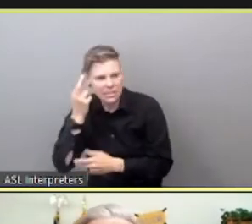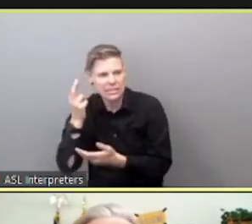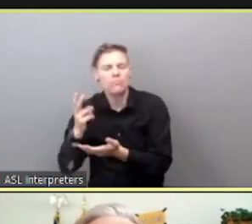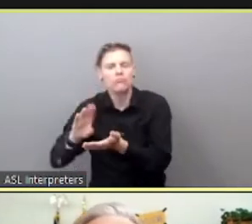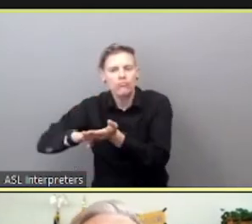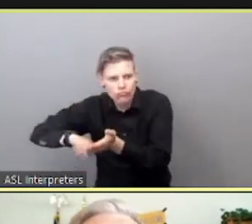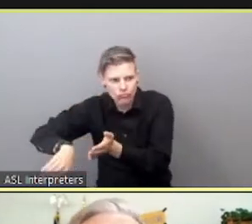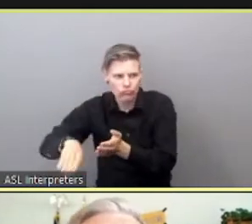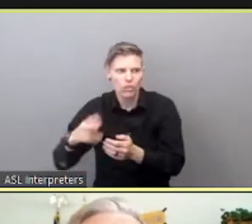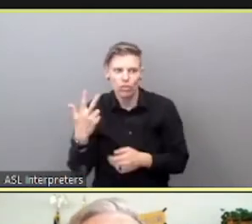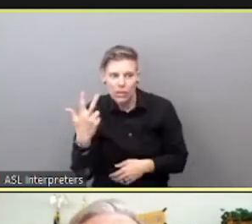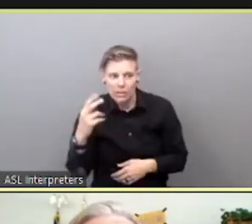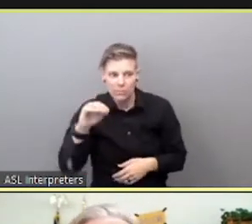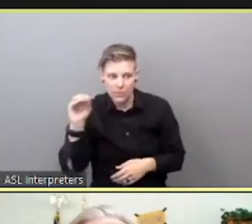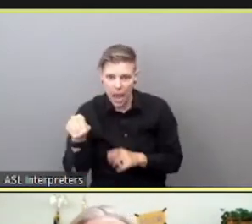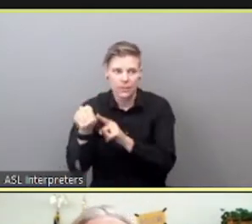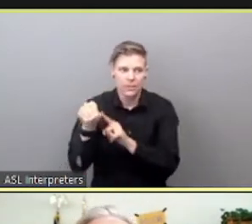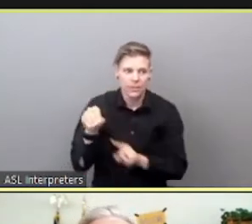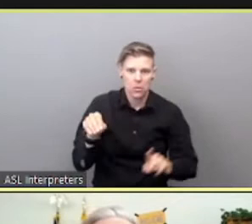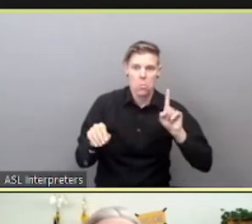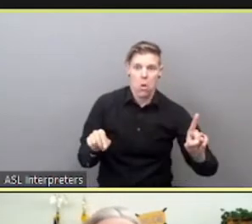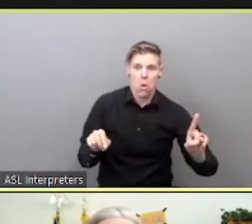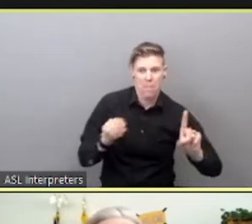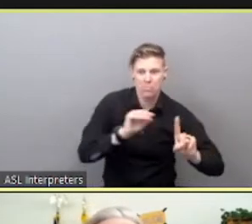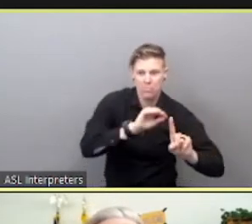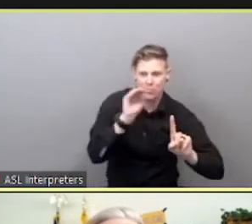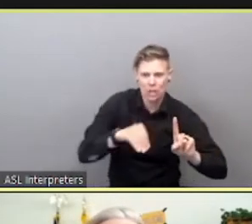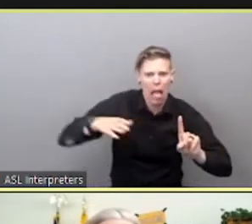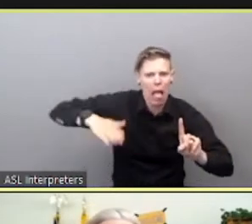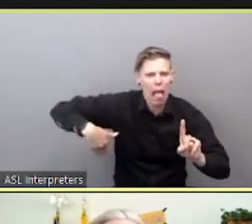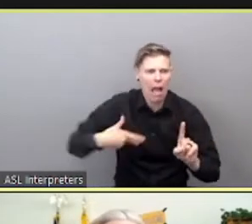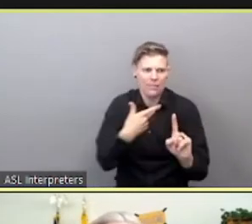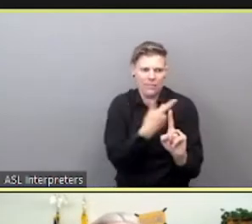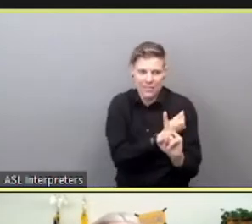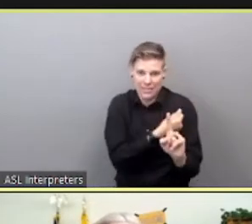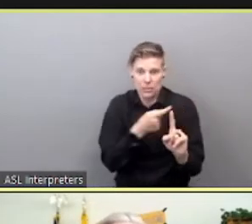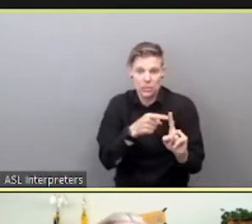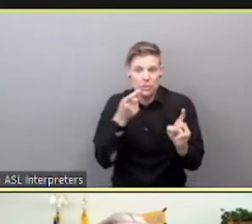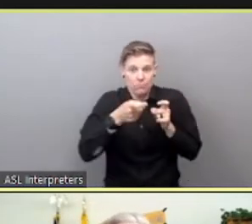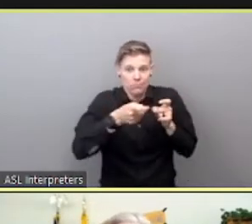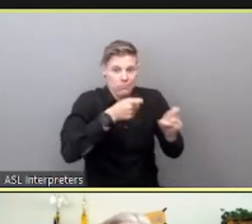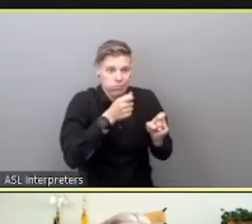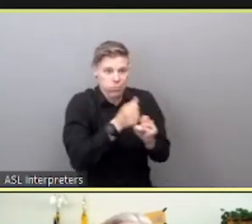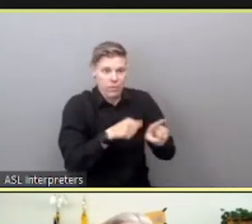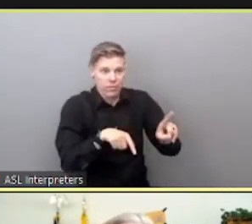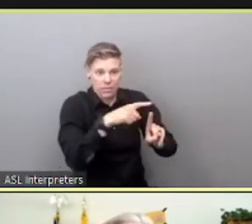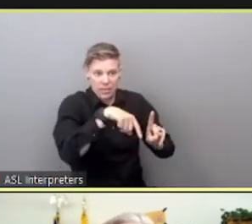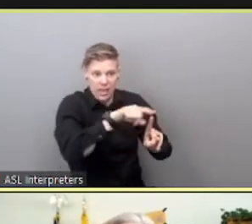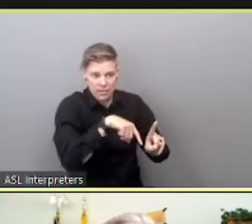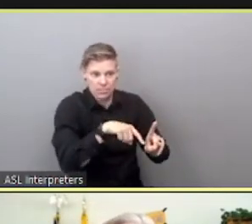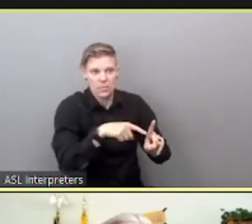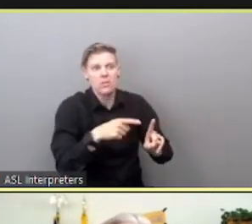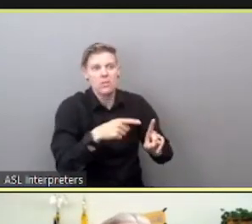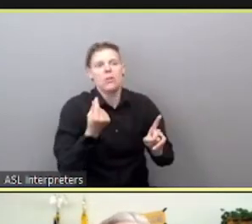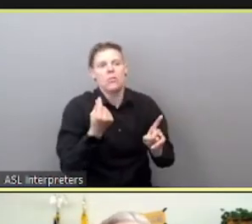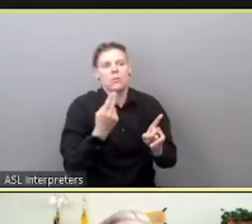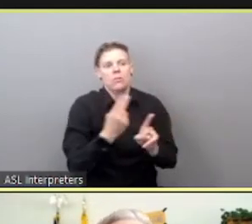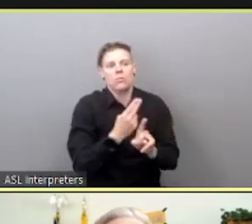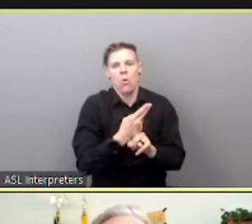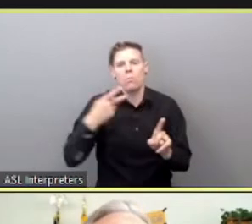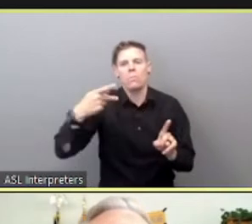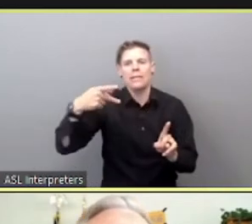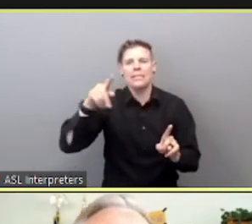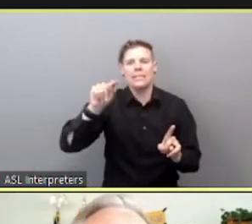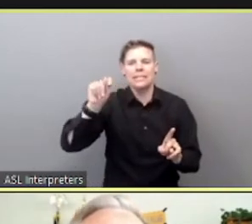What are hospitals doing with those? Many of these folks are actually using up their paid time off, and once